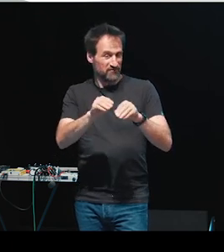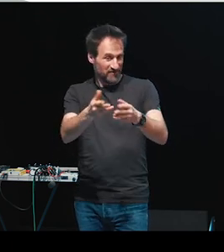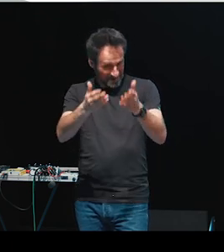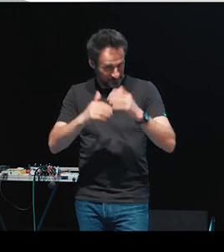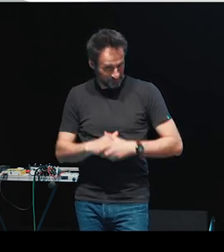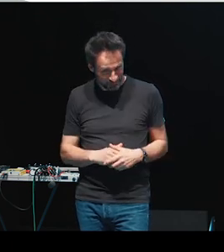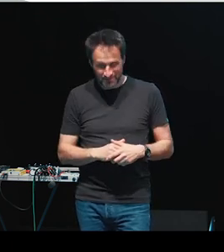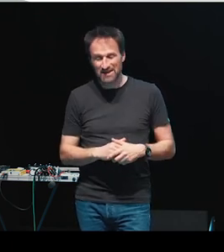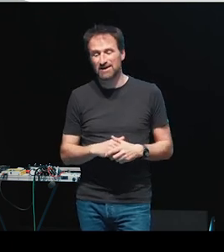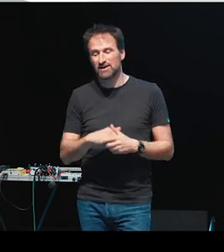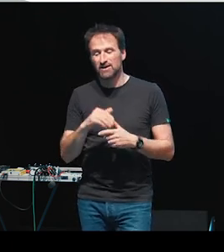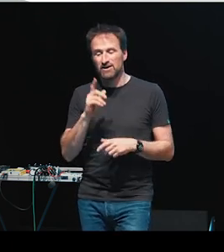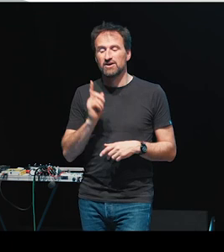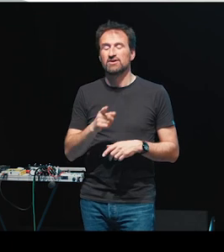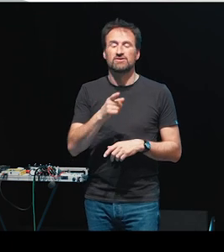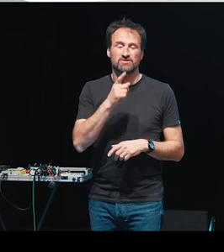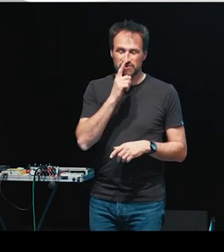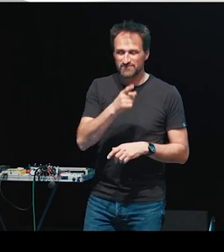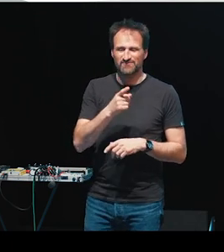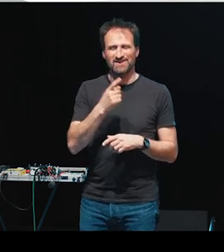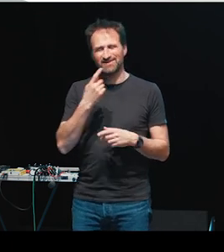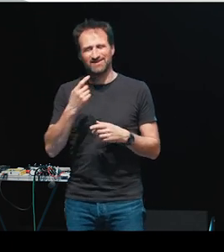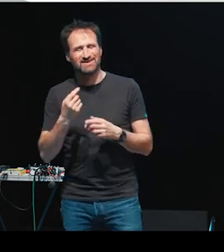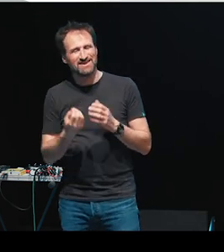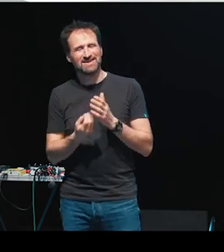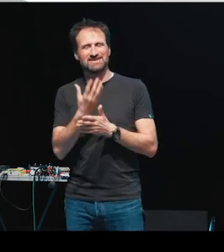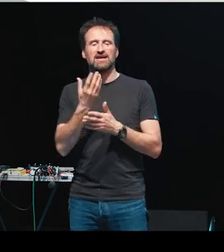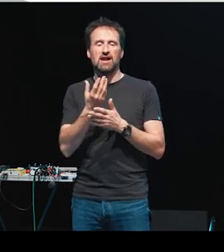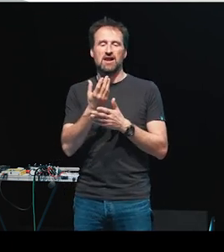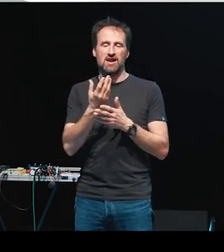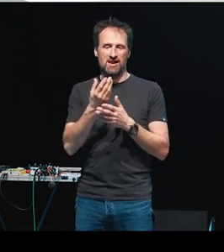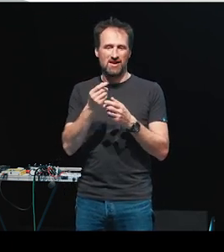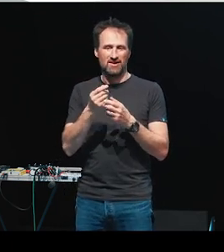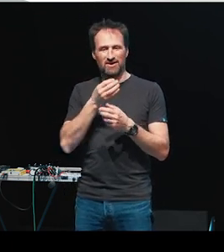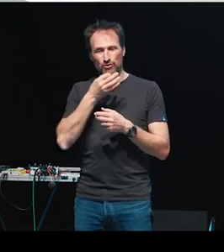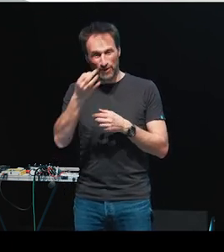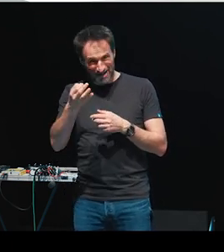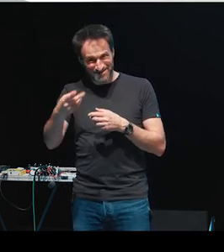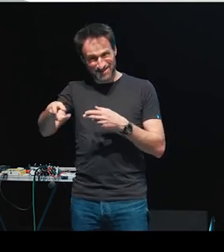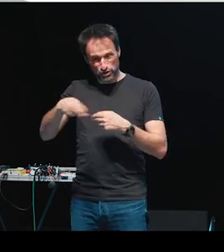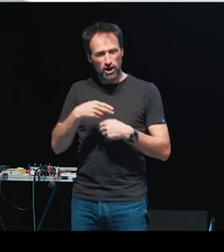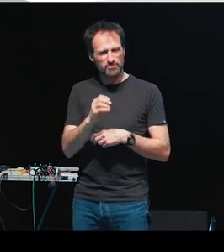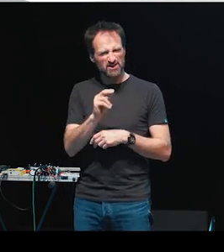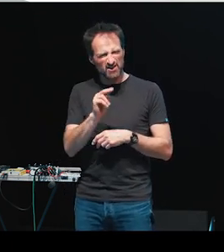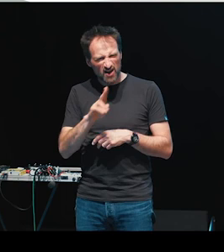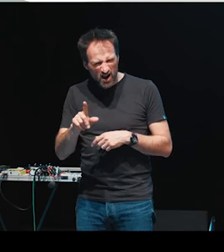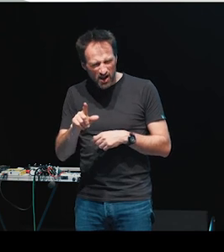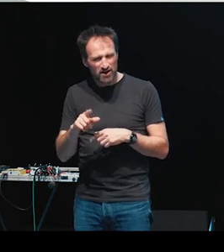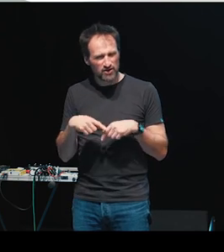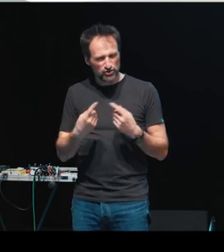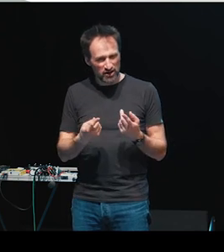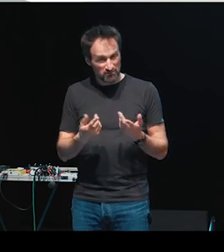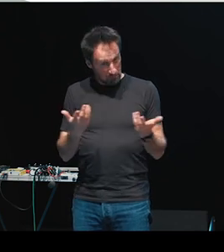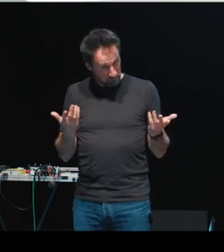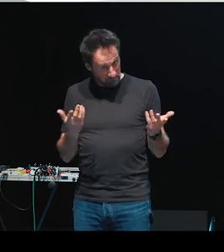So you may have noticed when the initial response is returned, the deferred parts are null. And that could be problematic when you're writing your UI code to display the